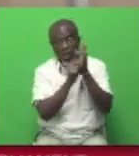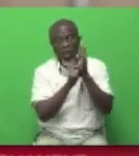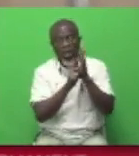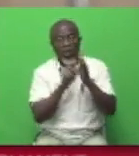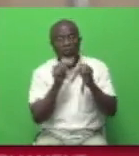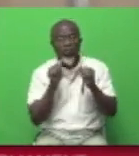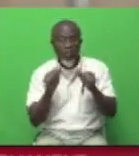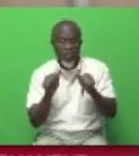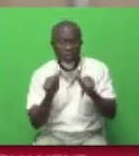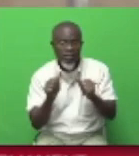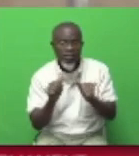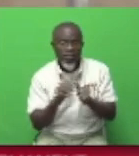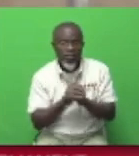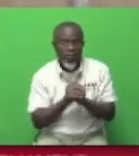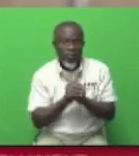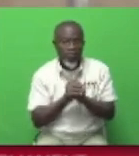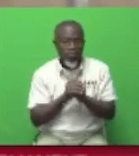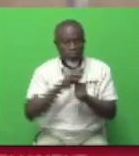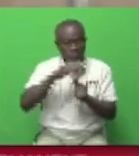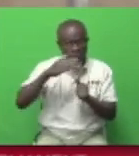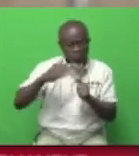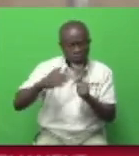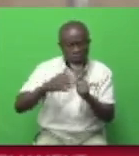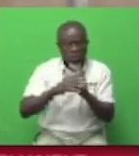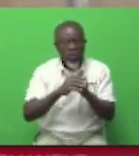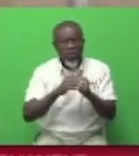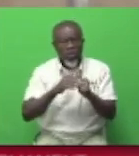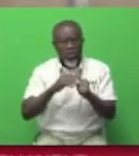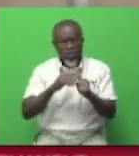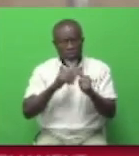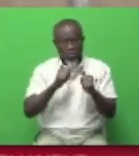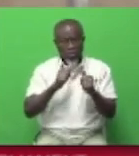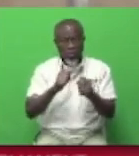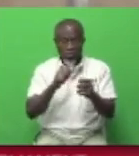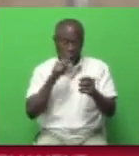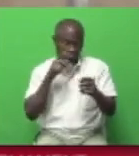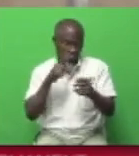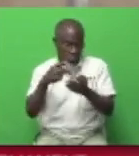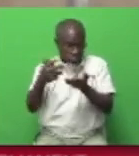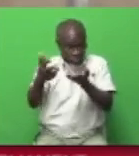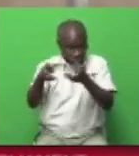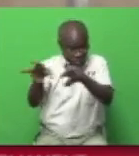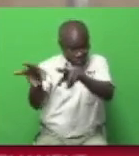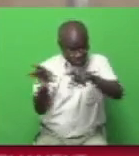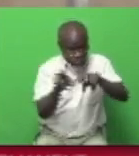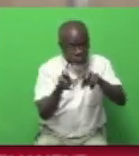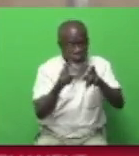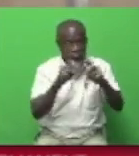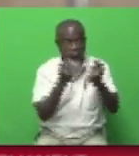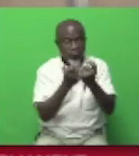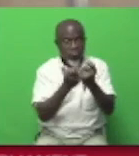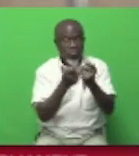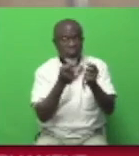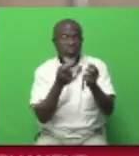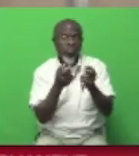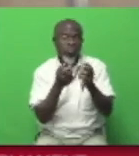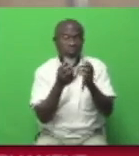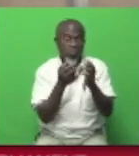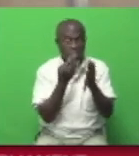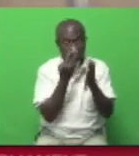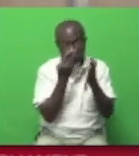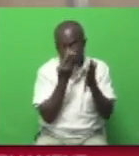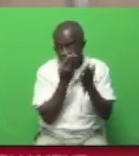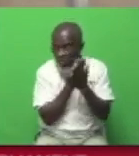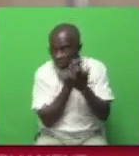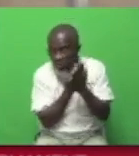Authority Act, Trinidad and Tobago Special Economic Zones Act, the Public Procurement and Disposal of Public Property Regulations. All